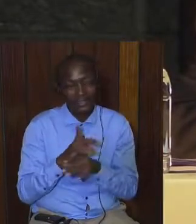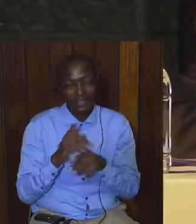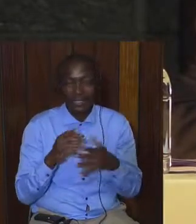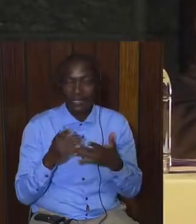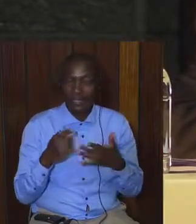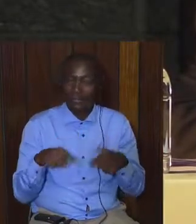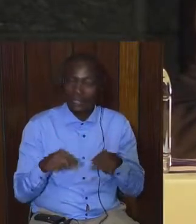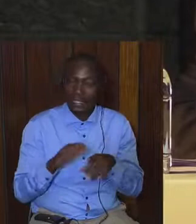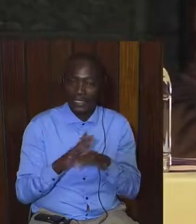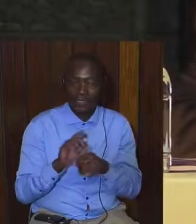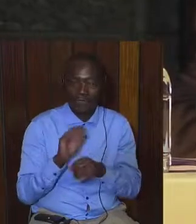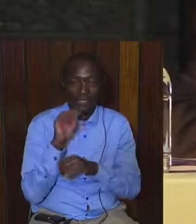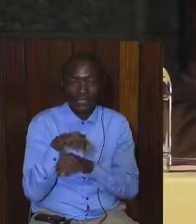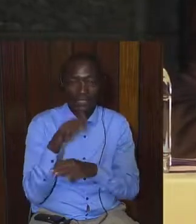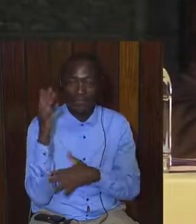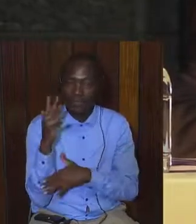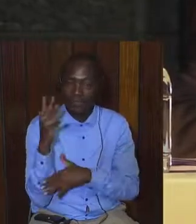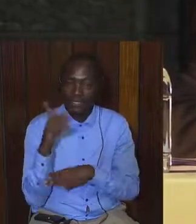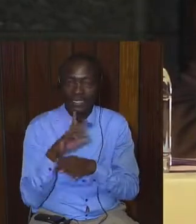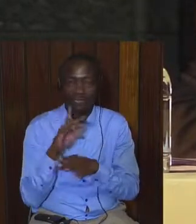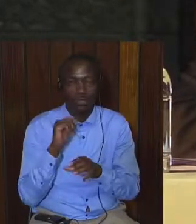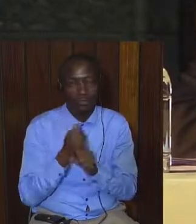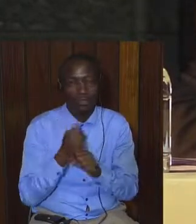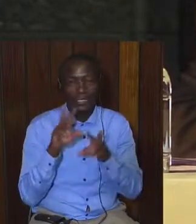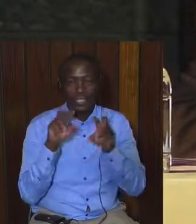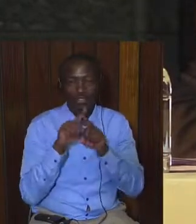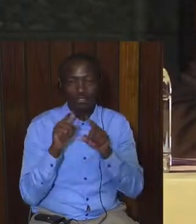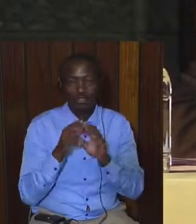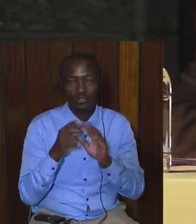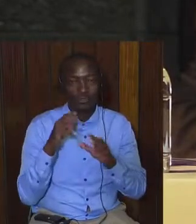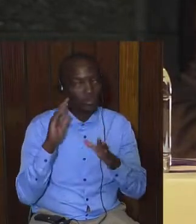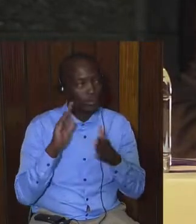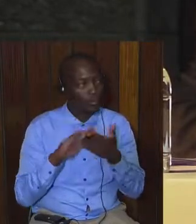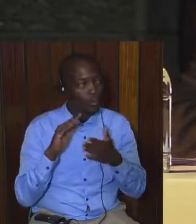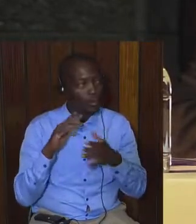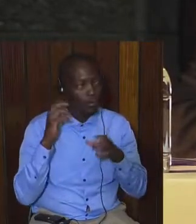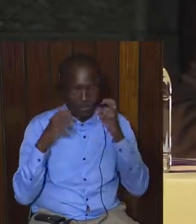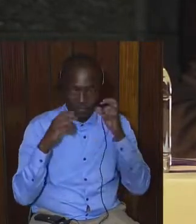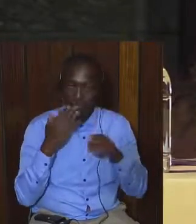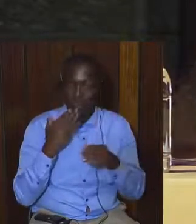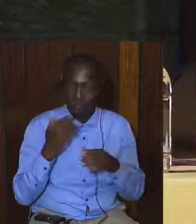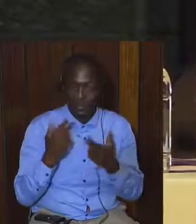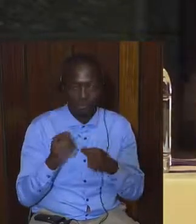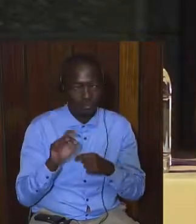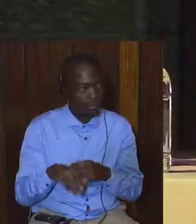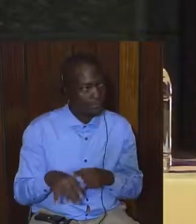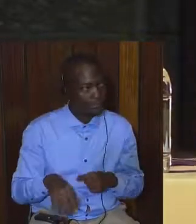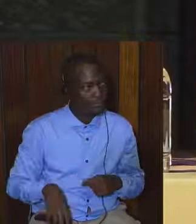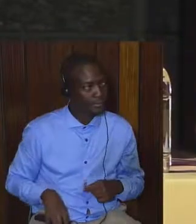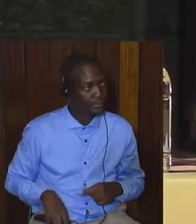the presentation, it will make matters even more confusing. No, that's fine. Please do so.